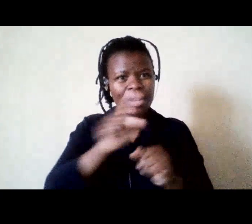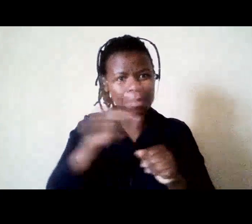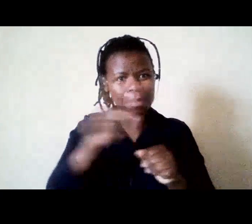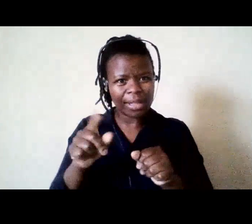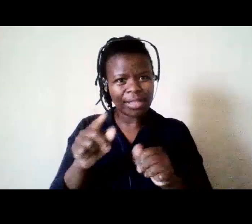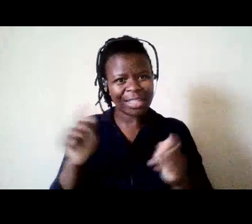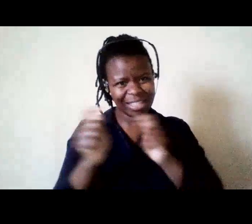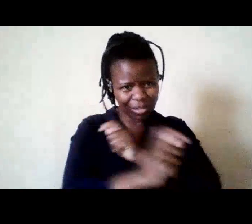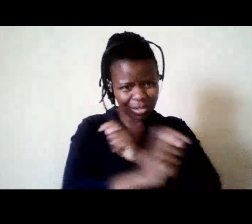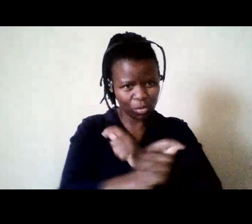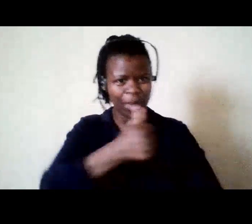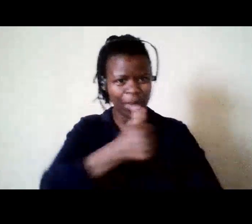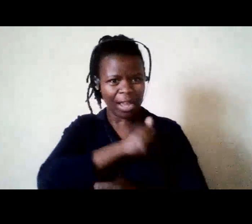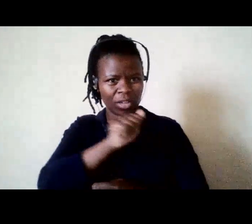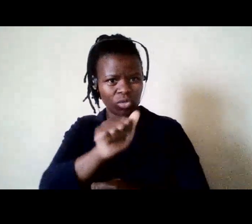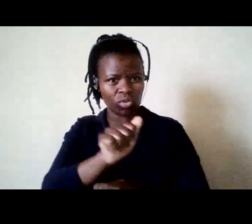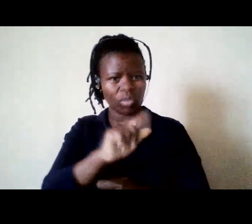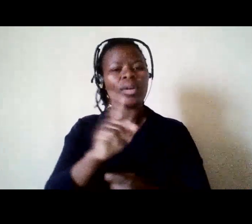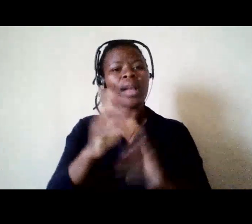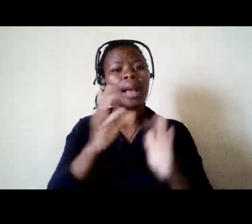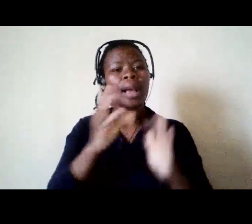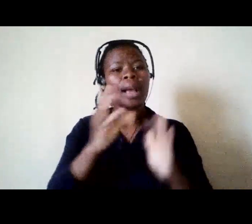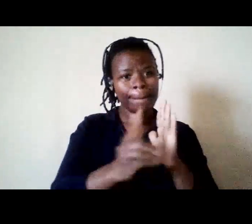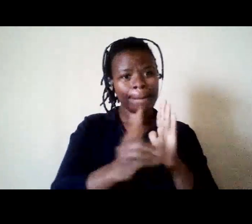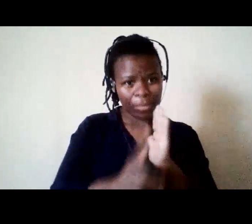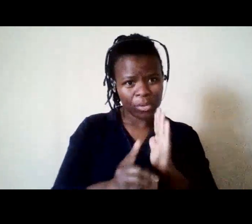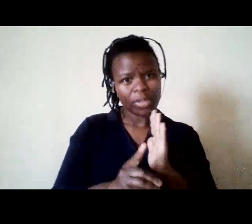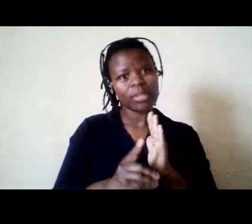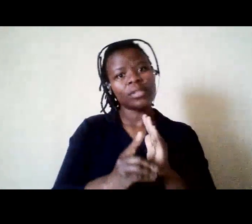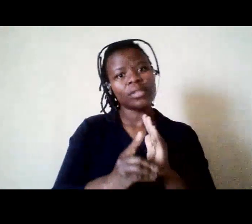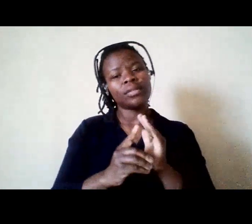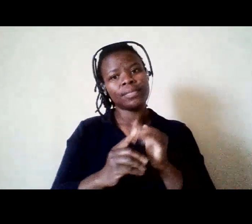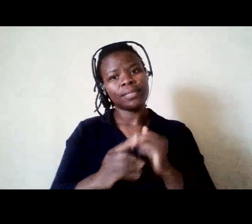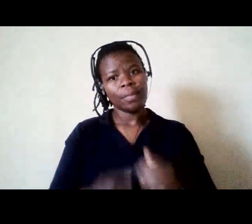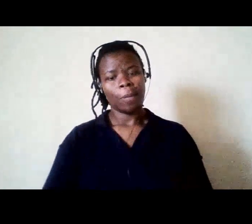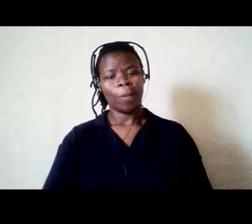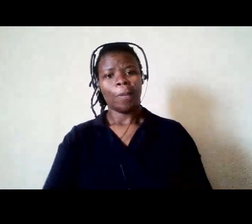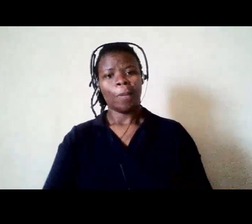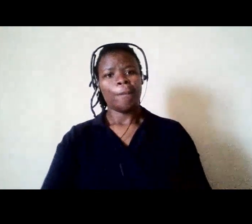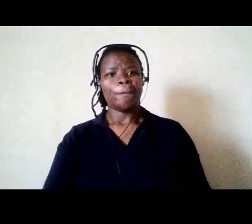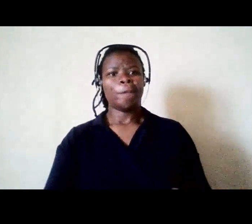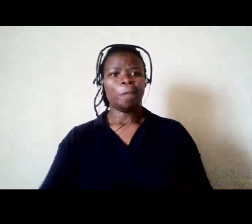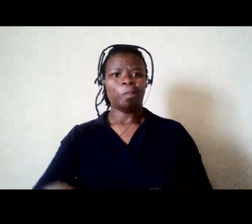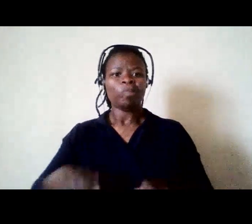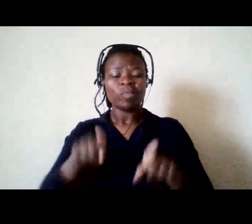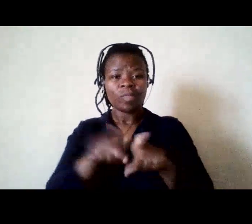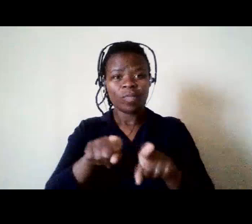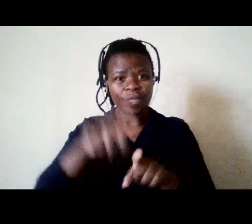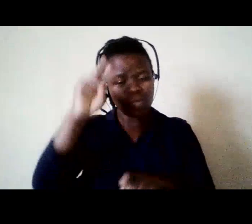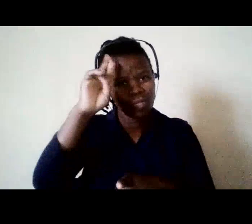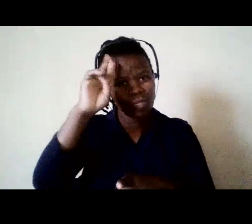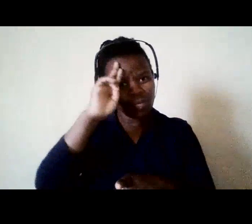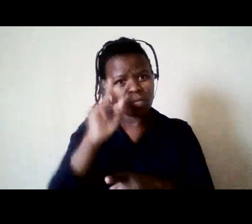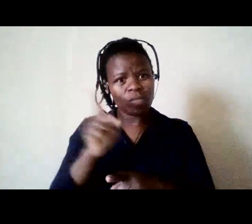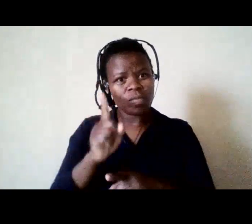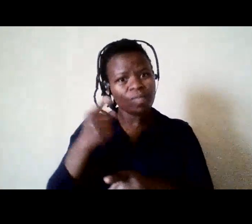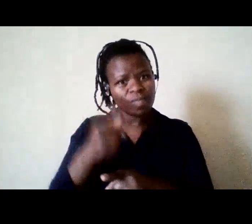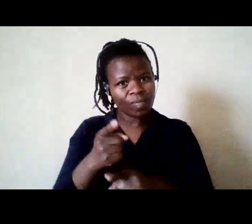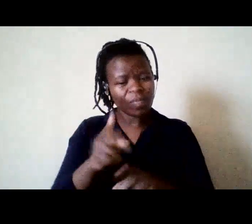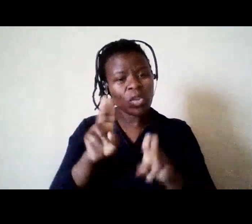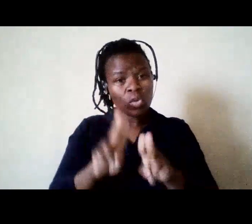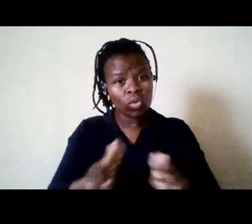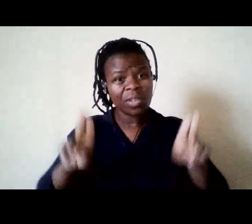and practices. As Eva Kite, Ethics of Care reminds us, dependency is a universal human condition. And in African